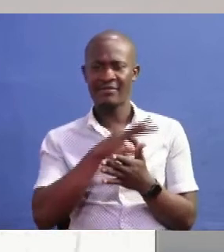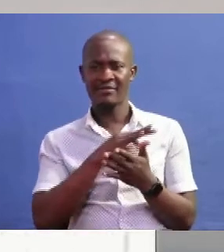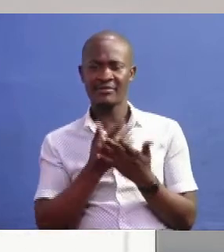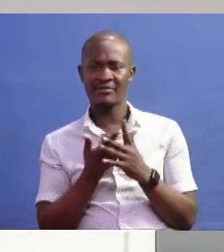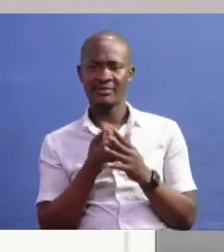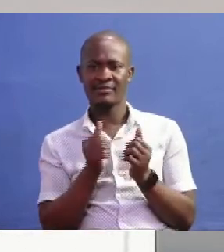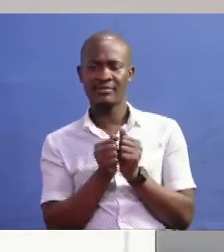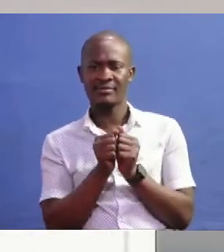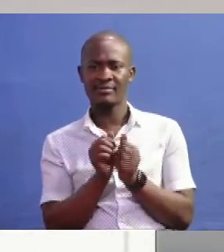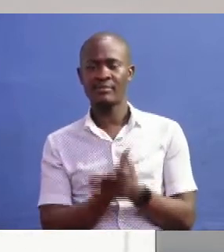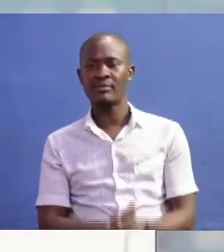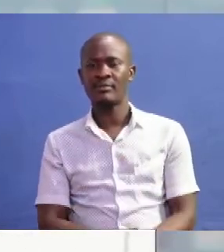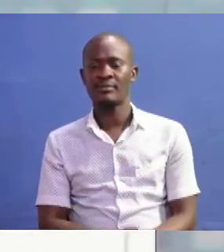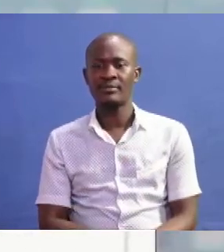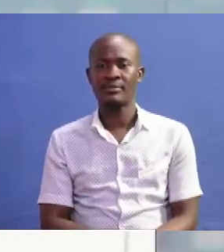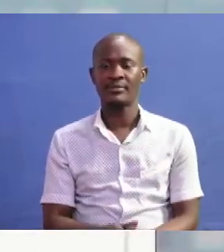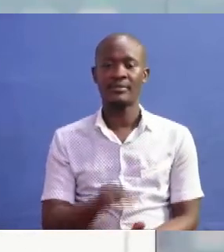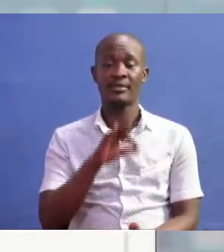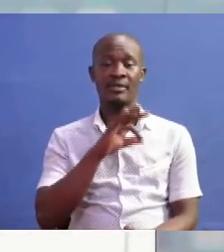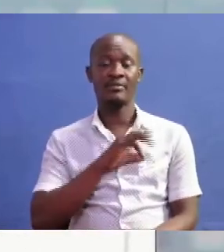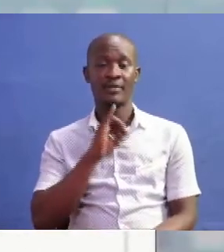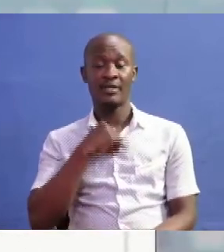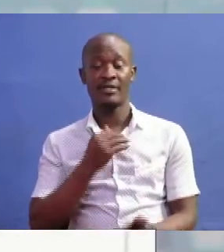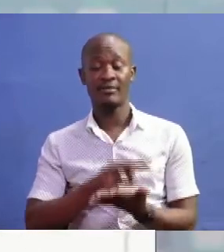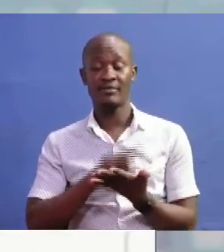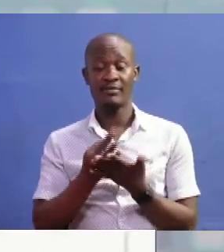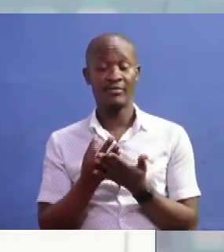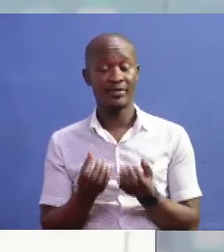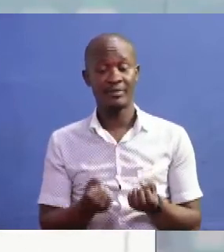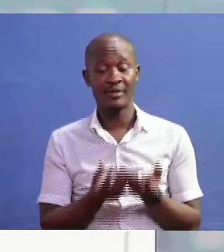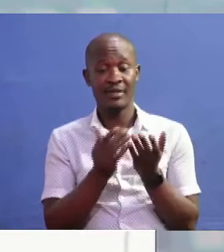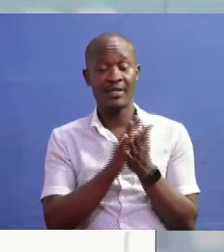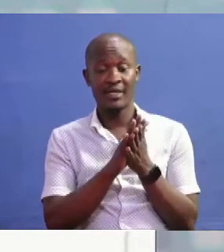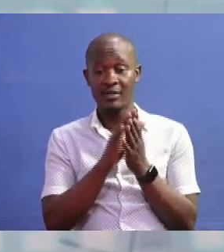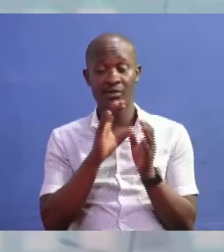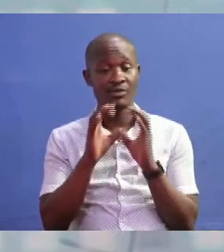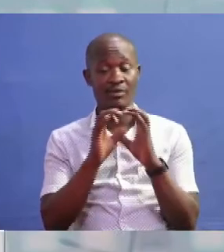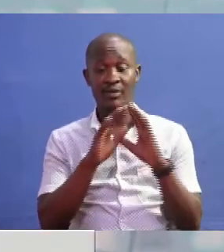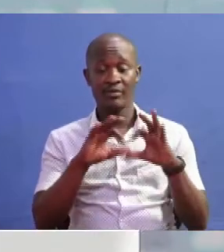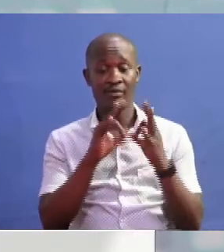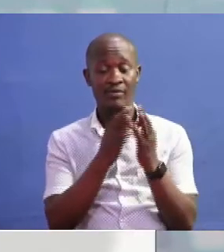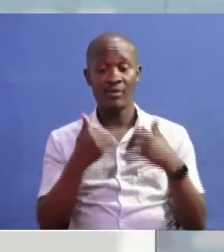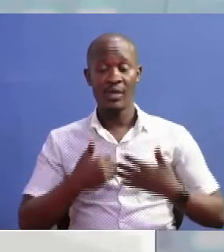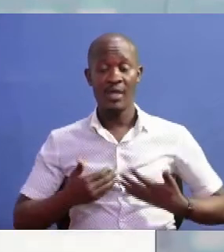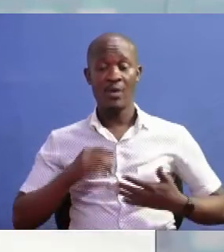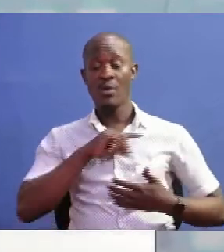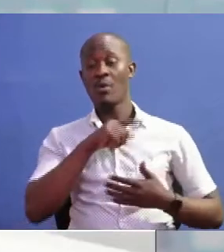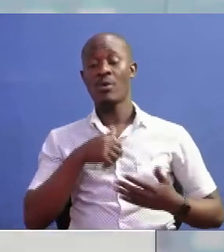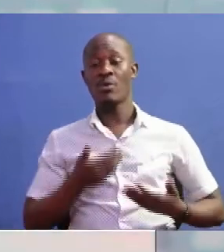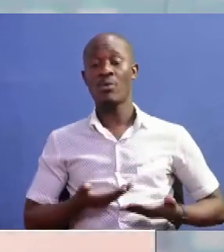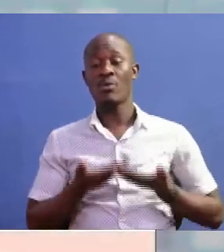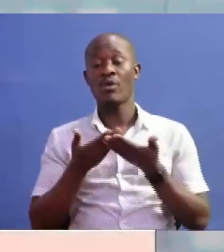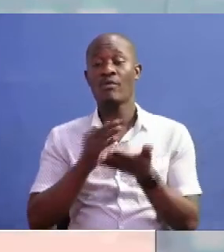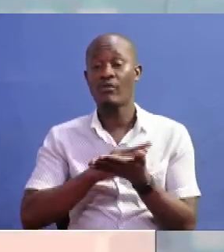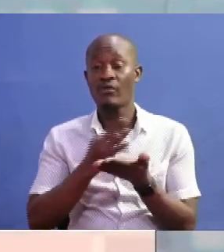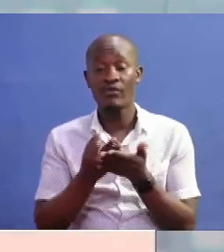with. Abujani Investment is a financial advisory and consultancy firm. We offer financial